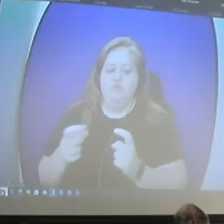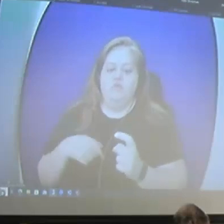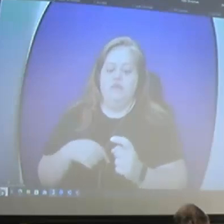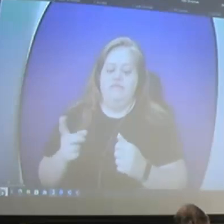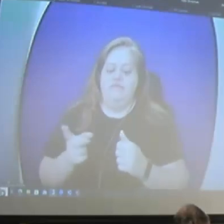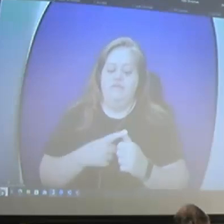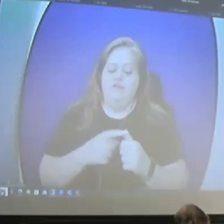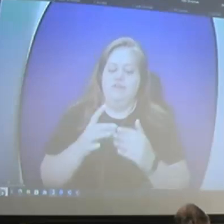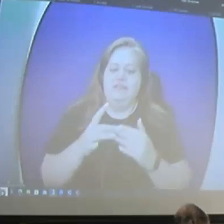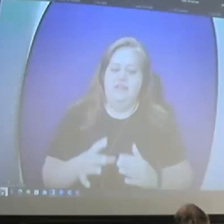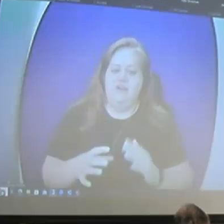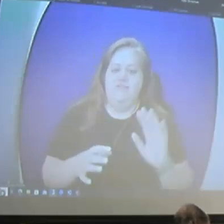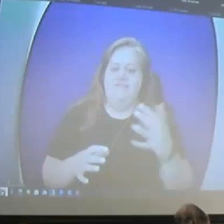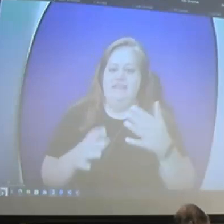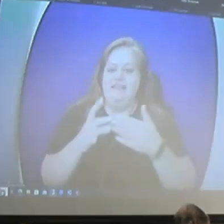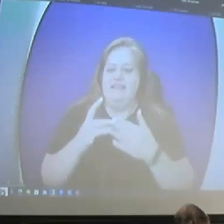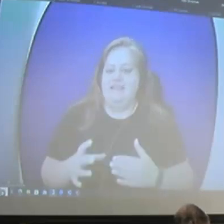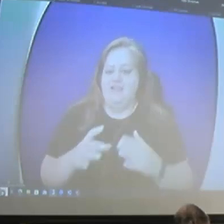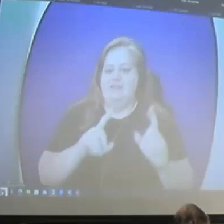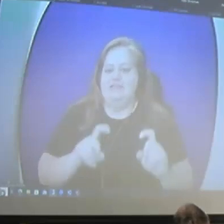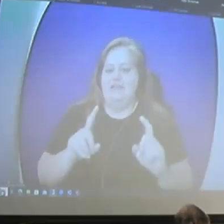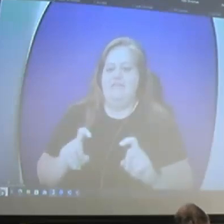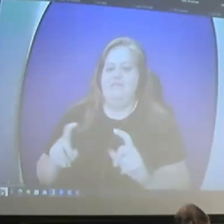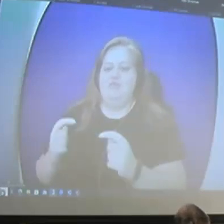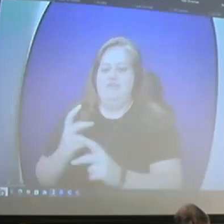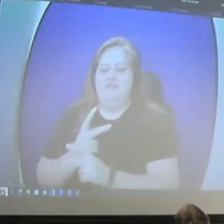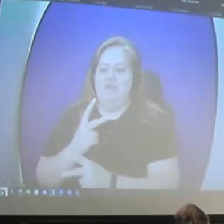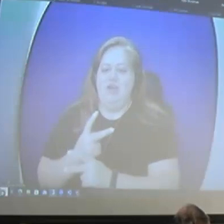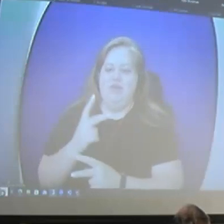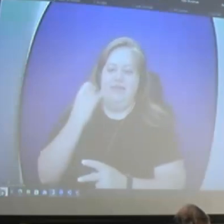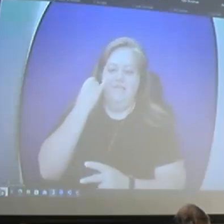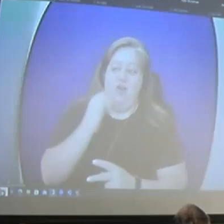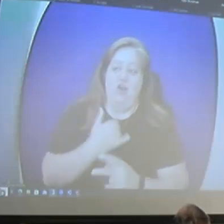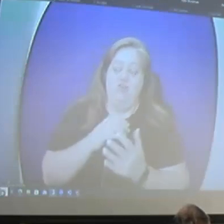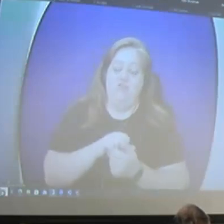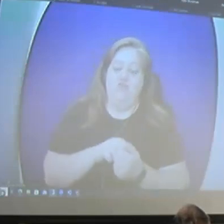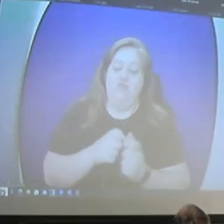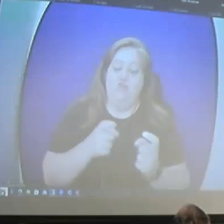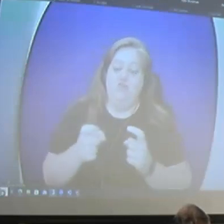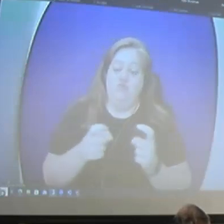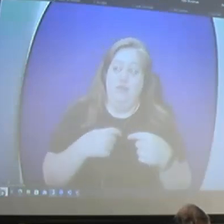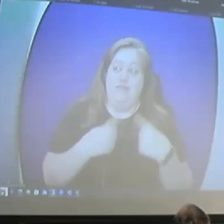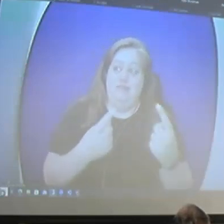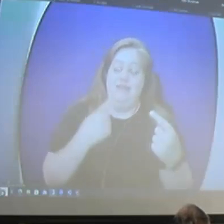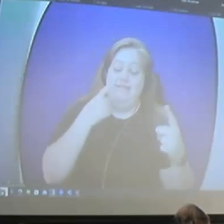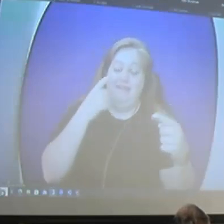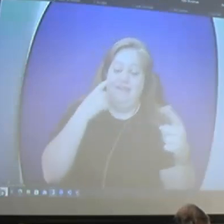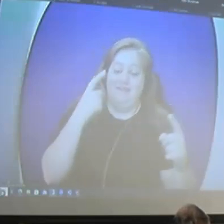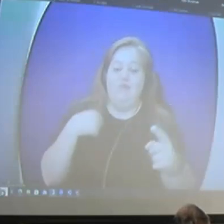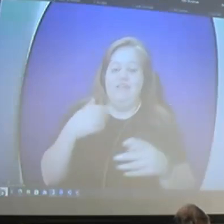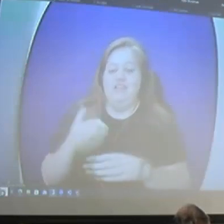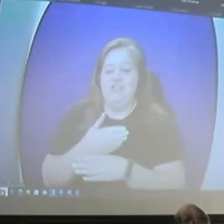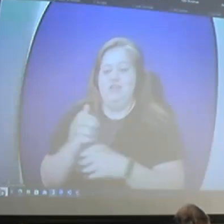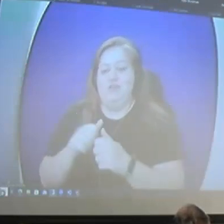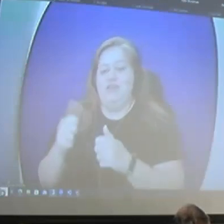5th liter samples and trying to determine how effective our corrosion control was. So we were able to share that with other utilities. Folks are eager to learn from us